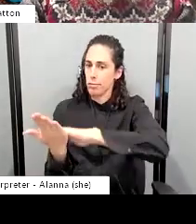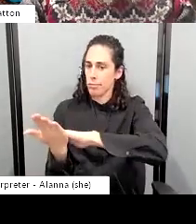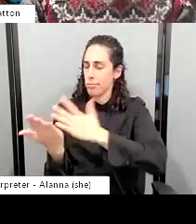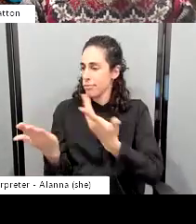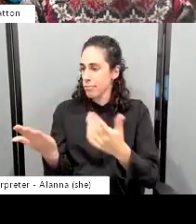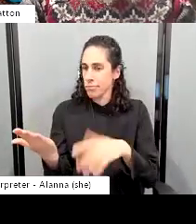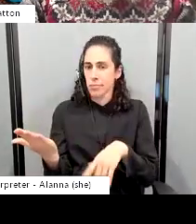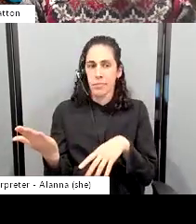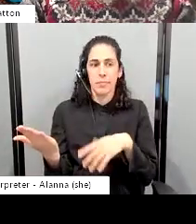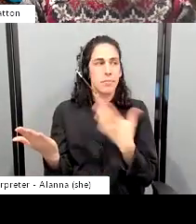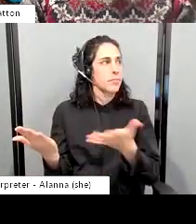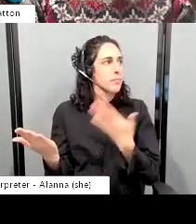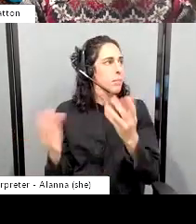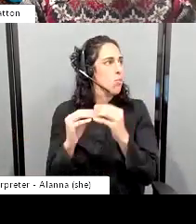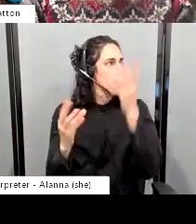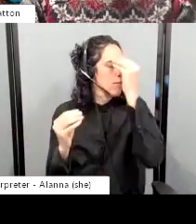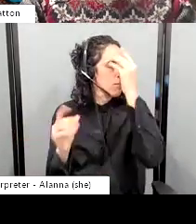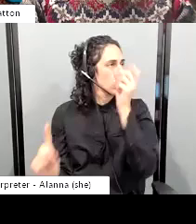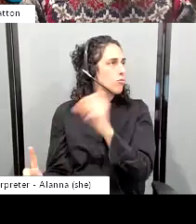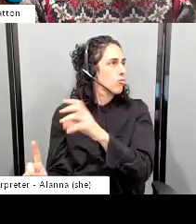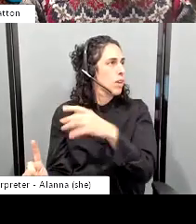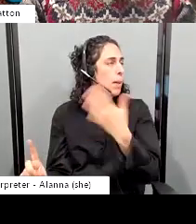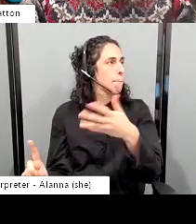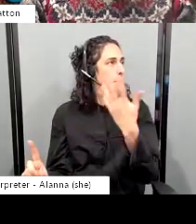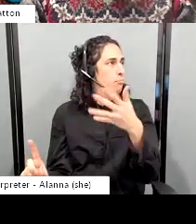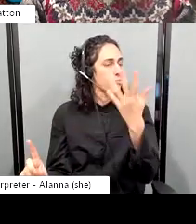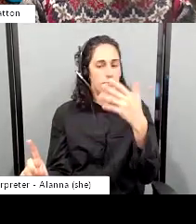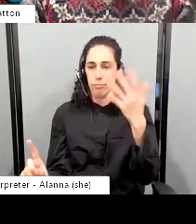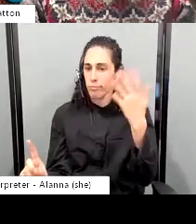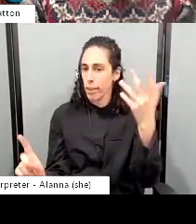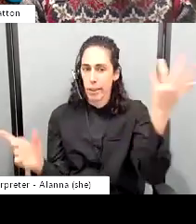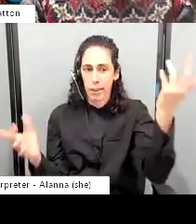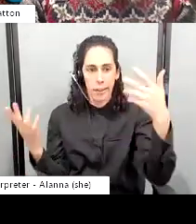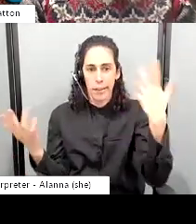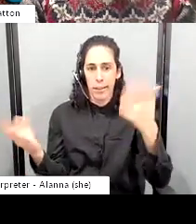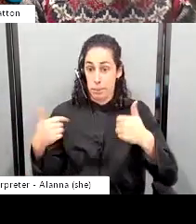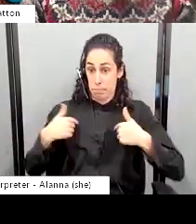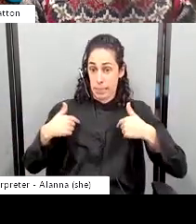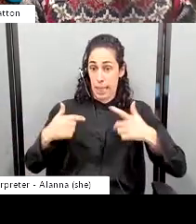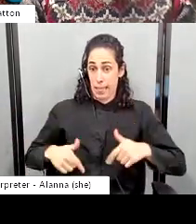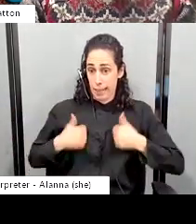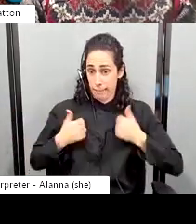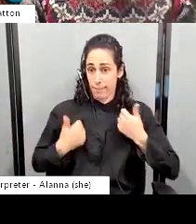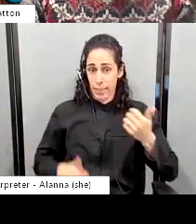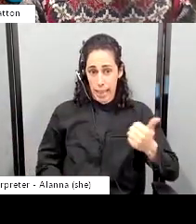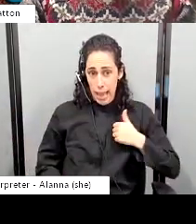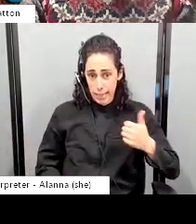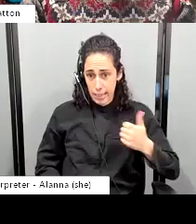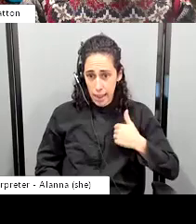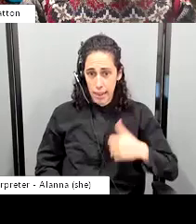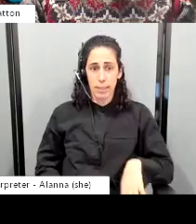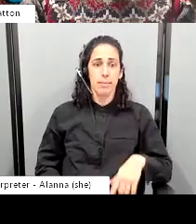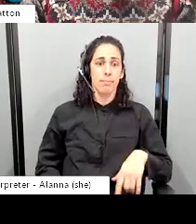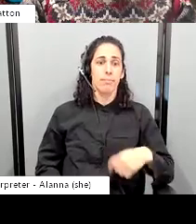more context. Let's see. I'll say I'm in Canada and I